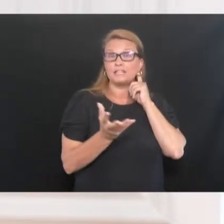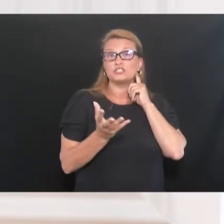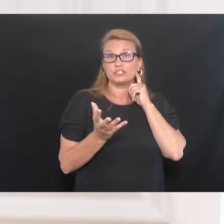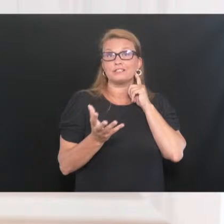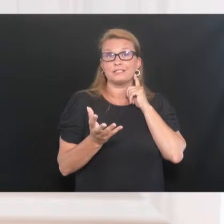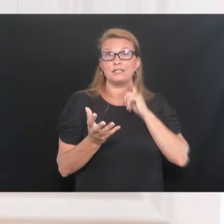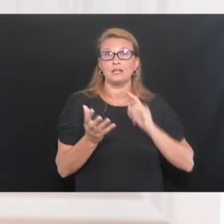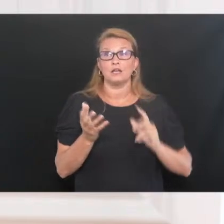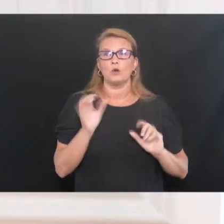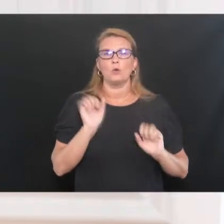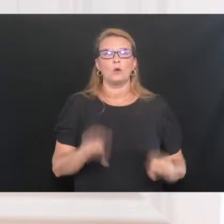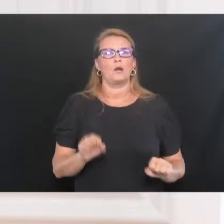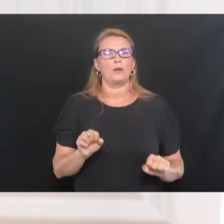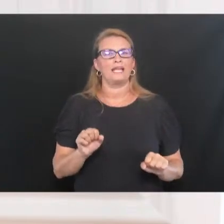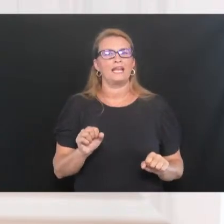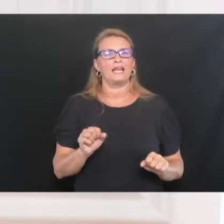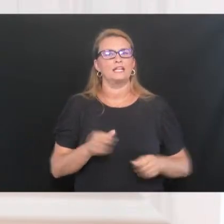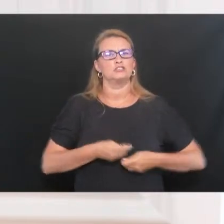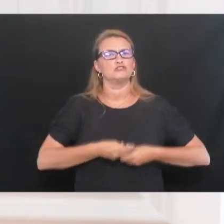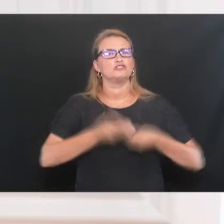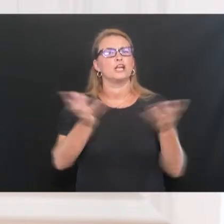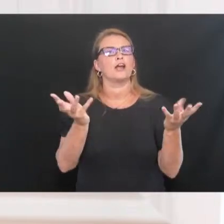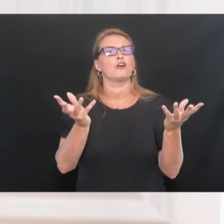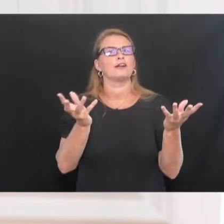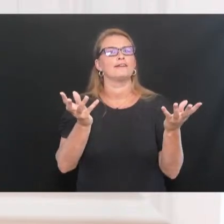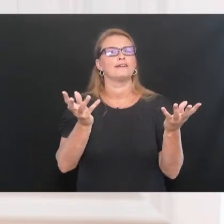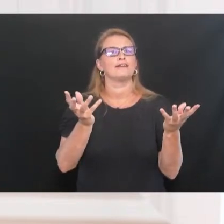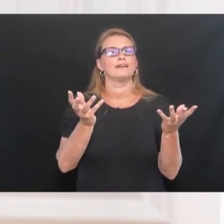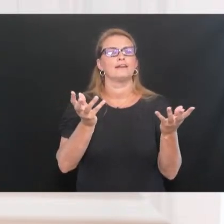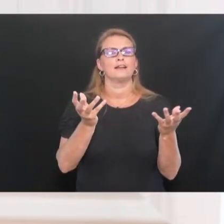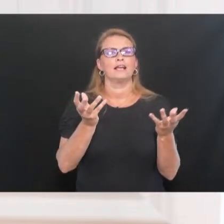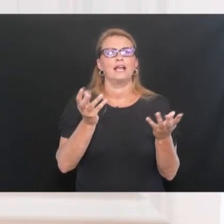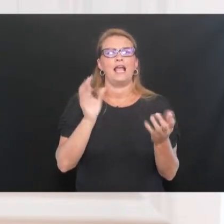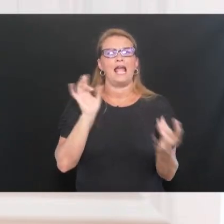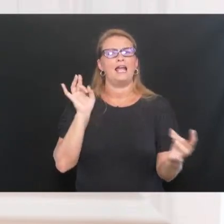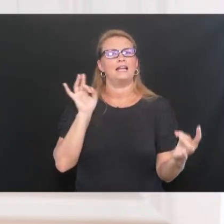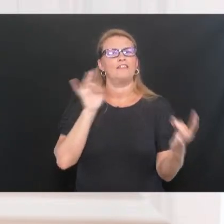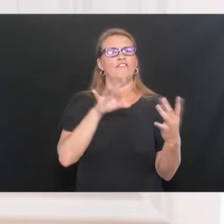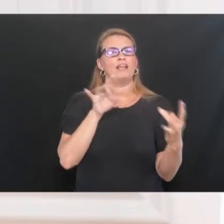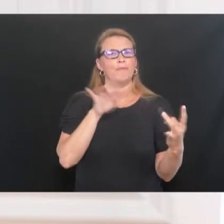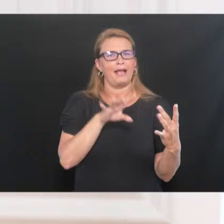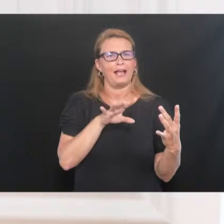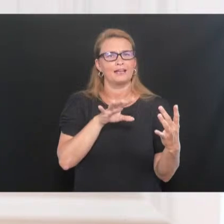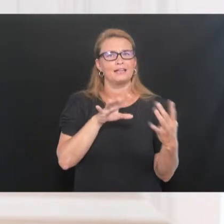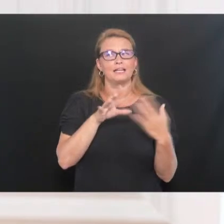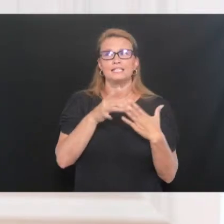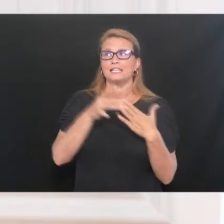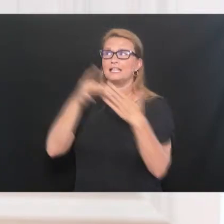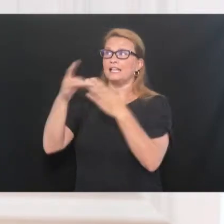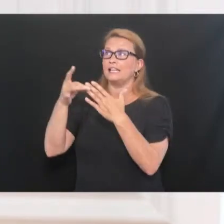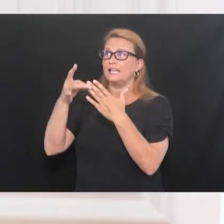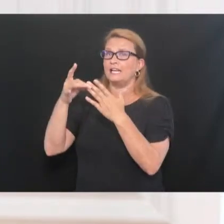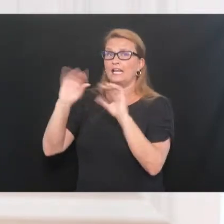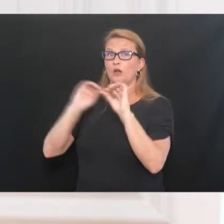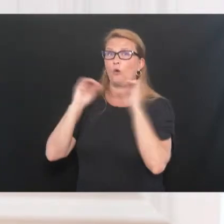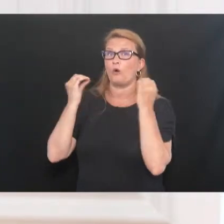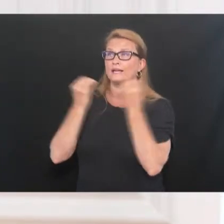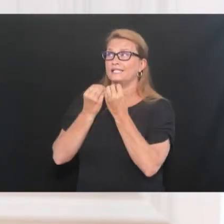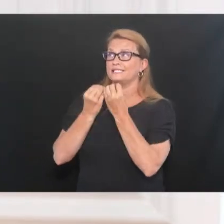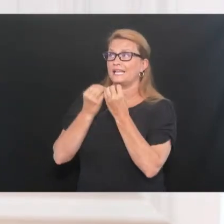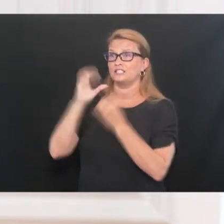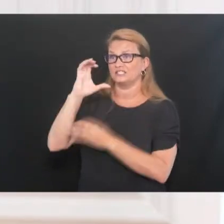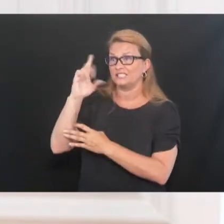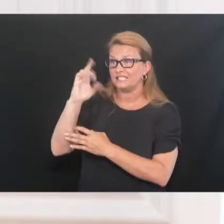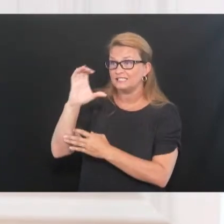in a way where we hope that we can provide meaningful input to the leading organizations in our country, the CDC,